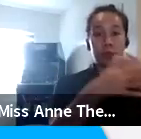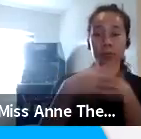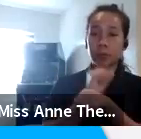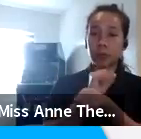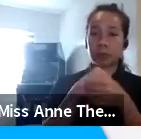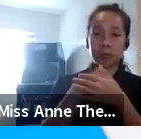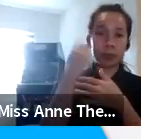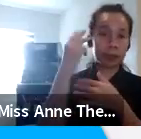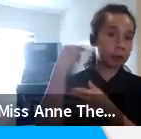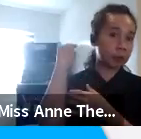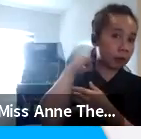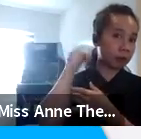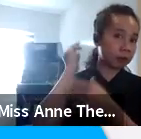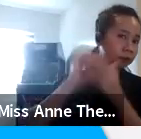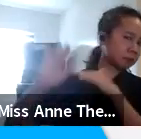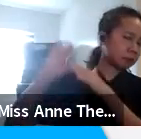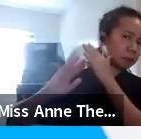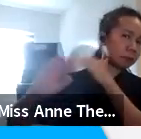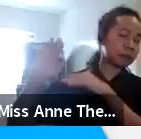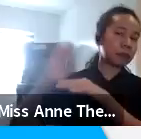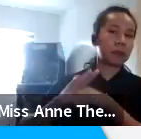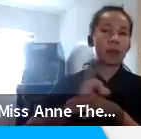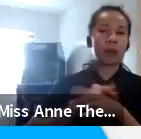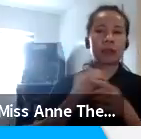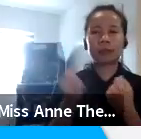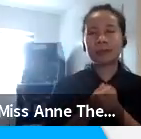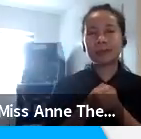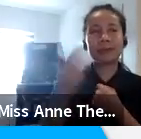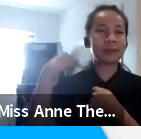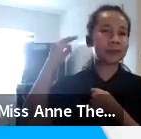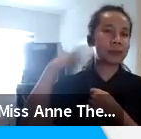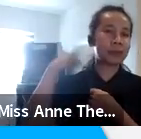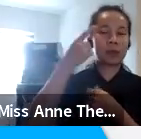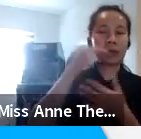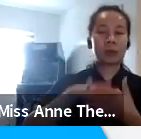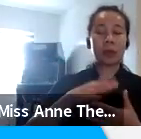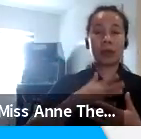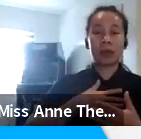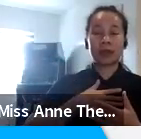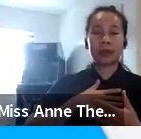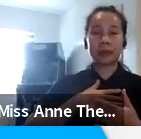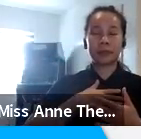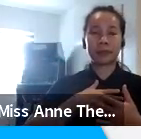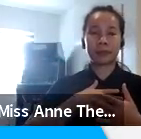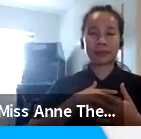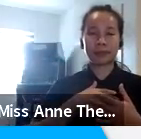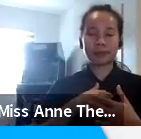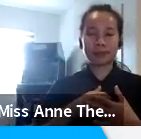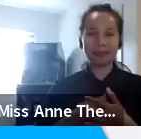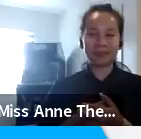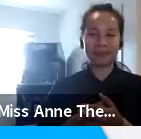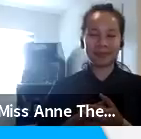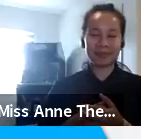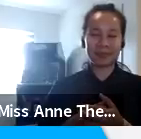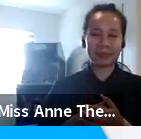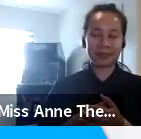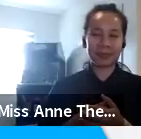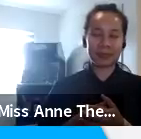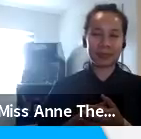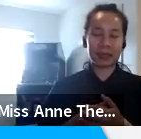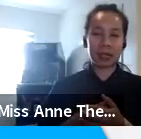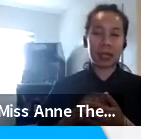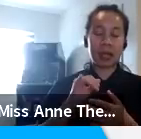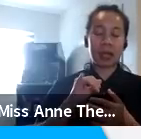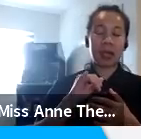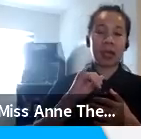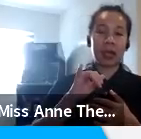Mindanao. I love Mindanao because my husband is from Mindanao, by the way. So I was doing a community